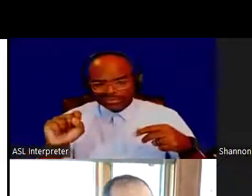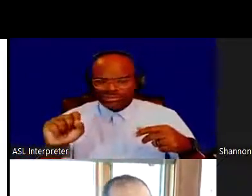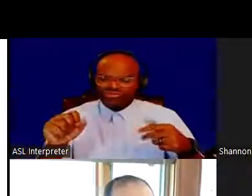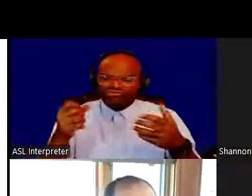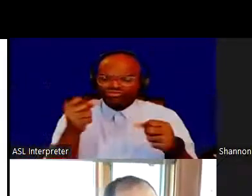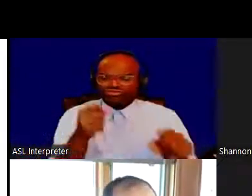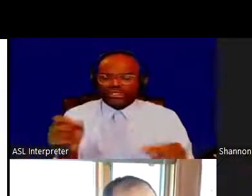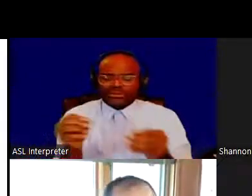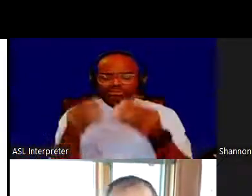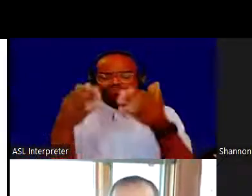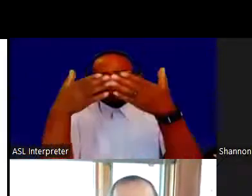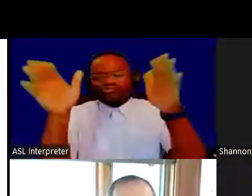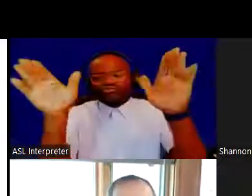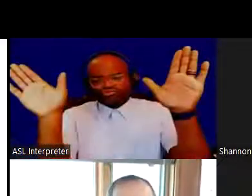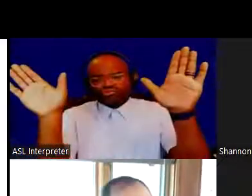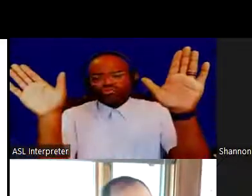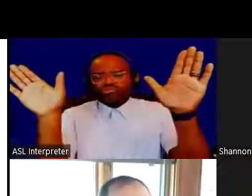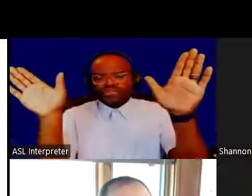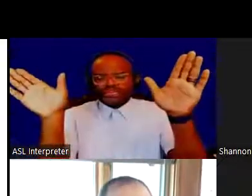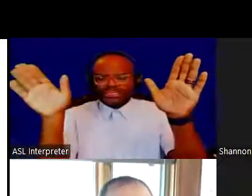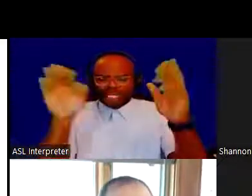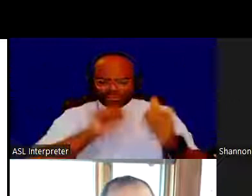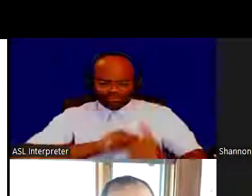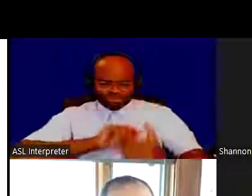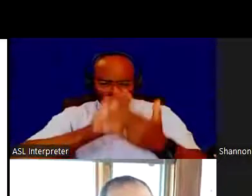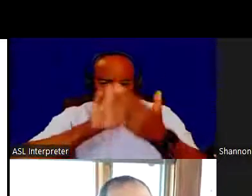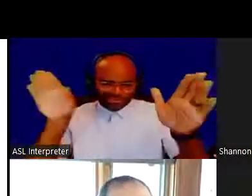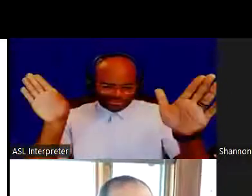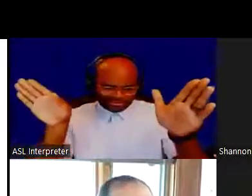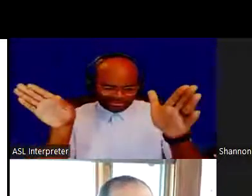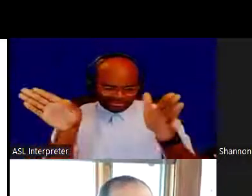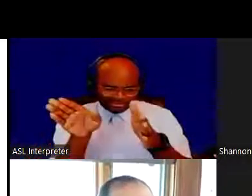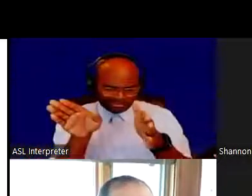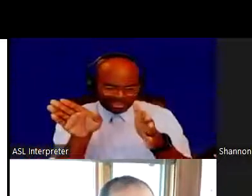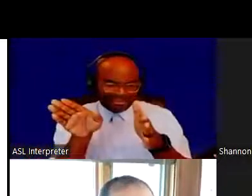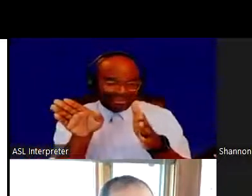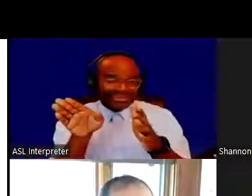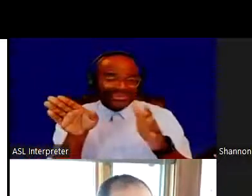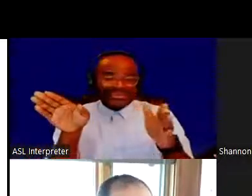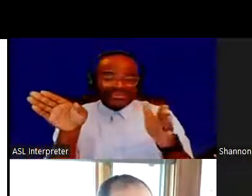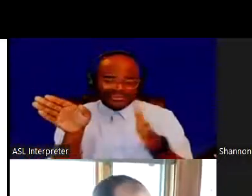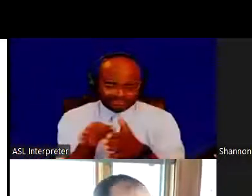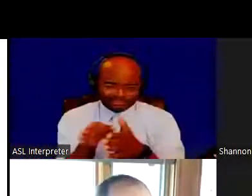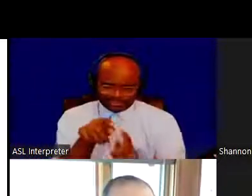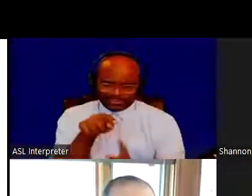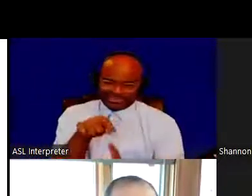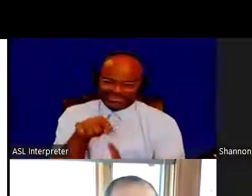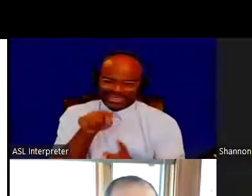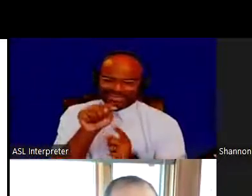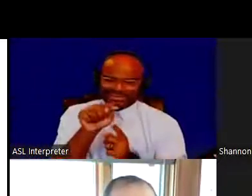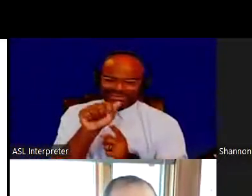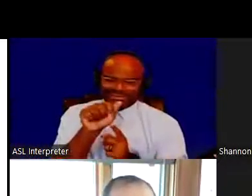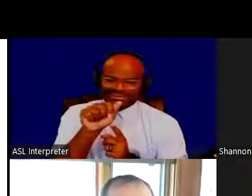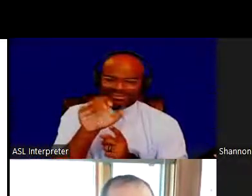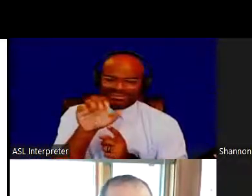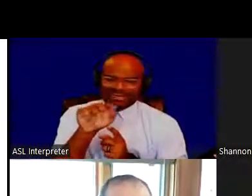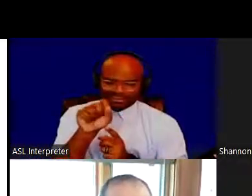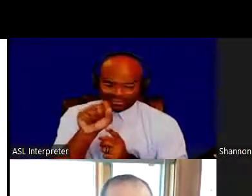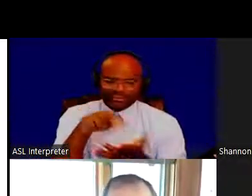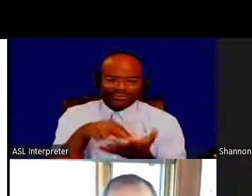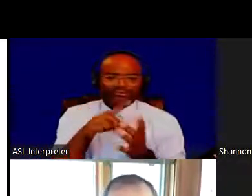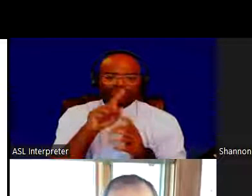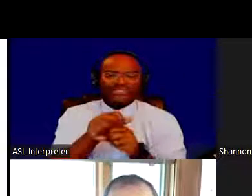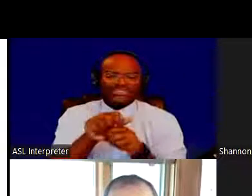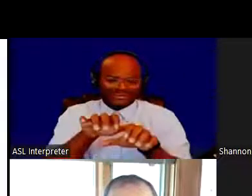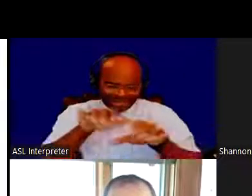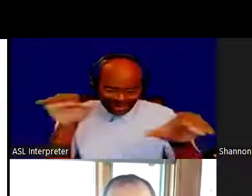approaches being more specific under that, and tactics being the actual actions that